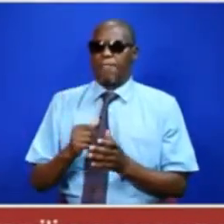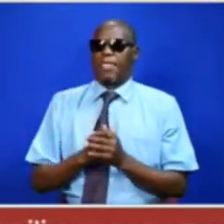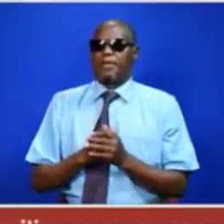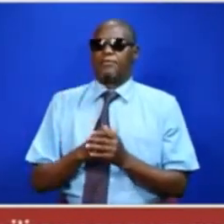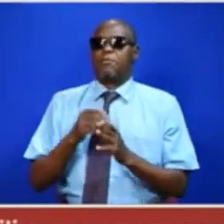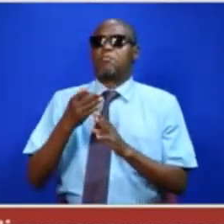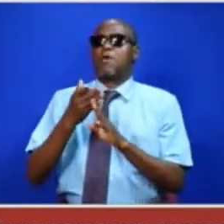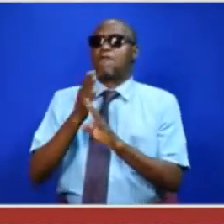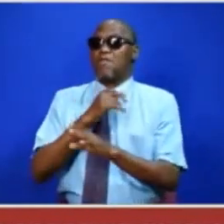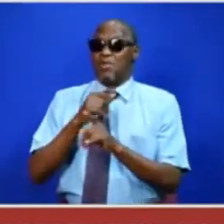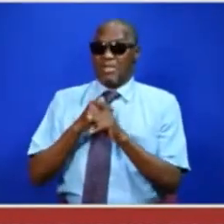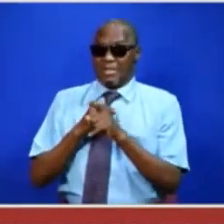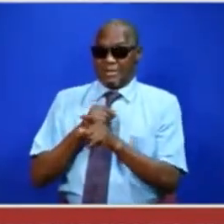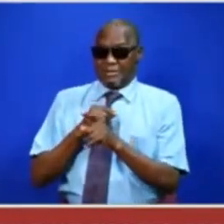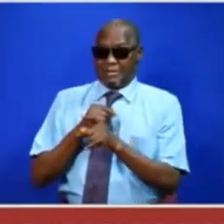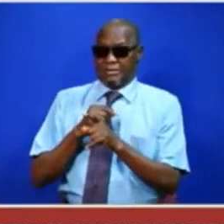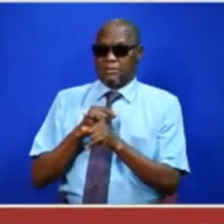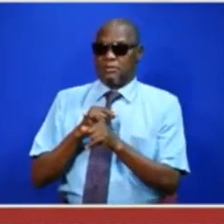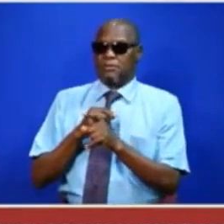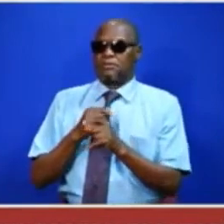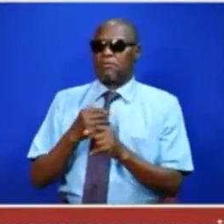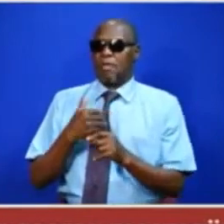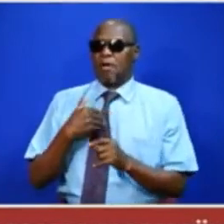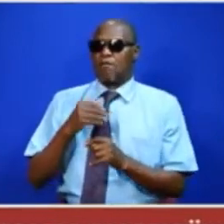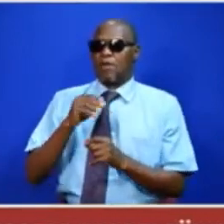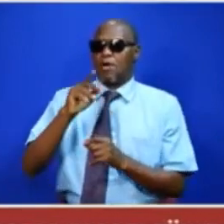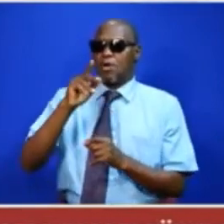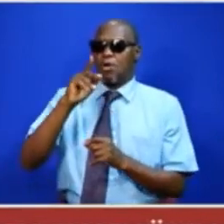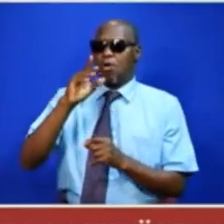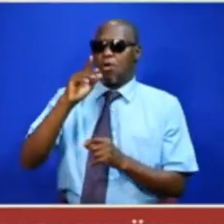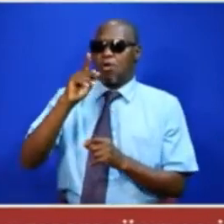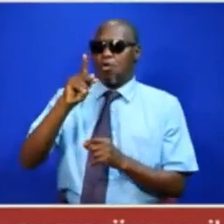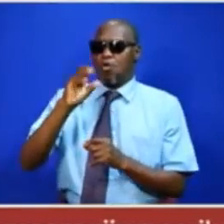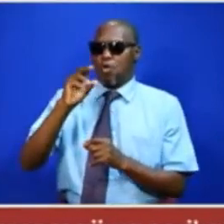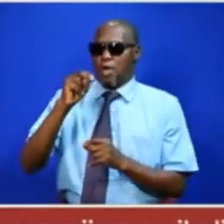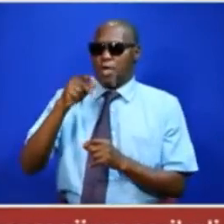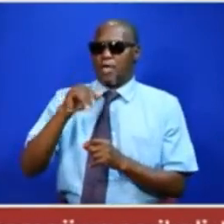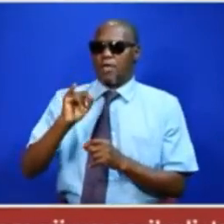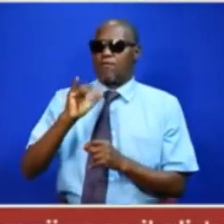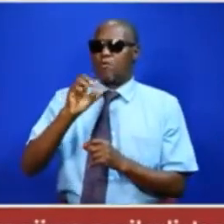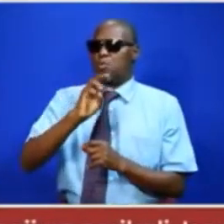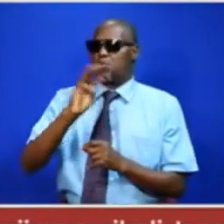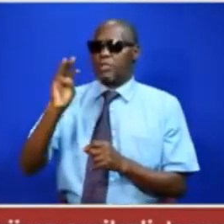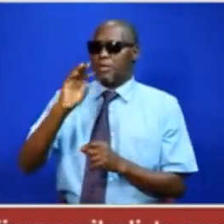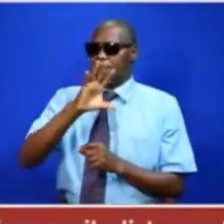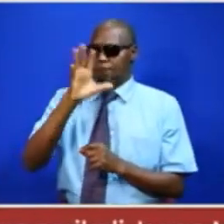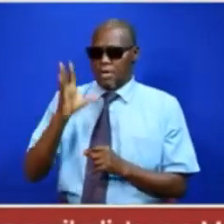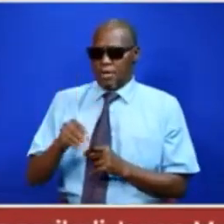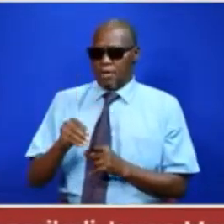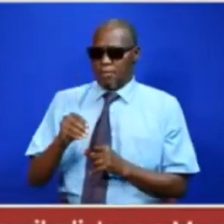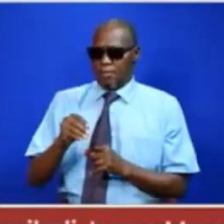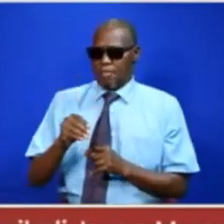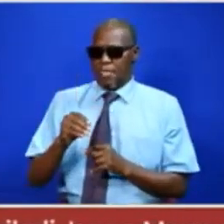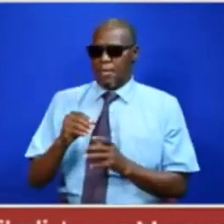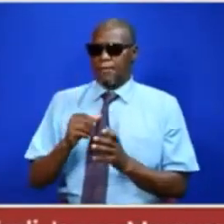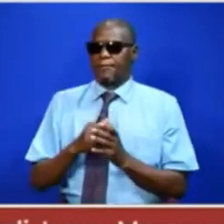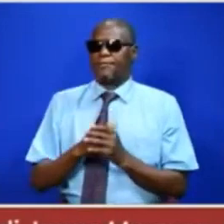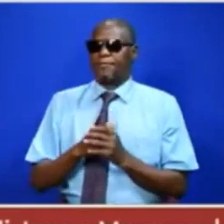Before that, as I said, we had Konare from West Africa. Position and the